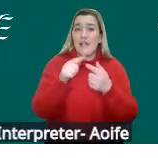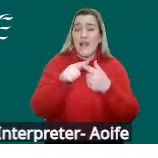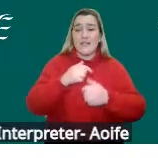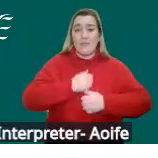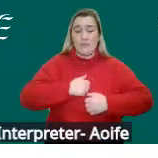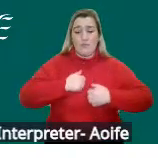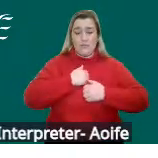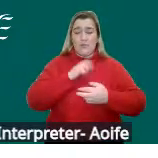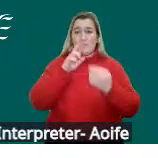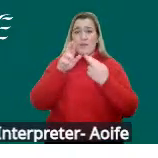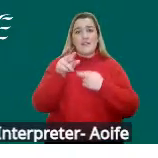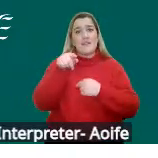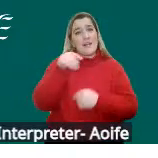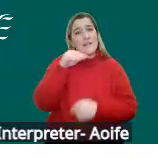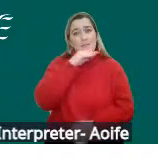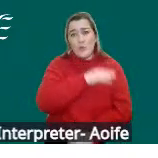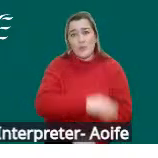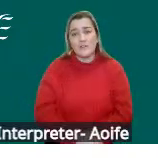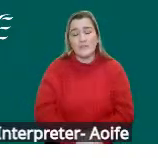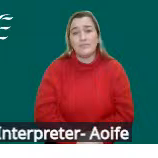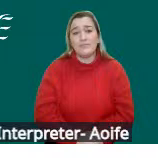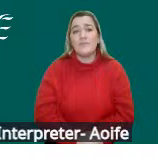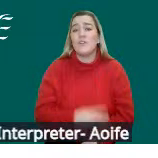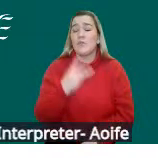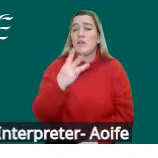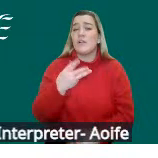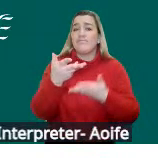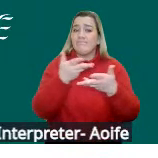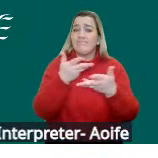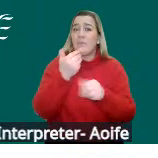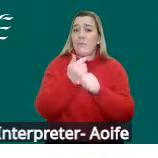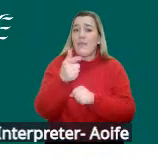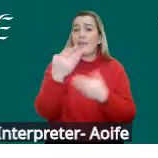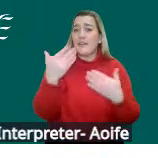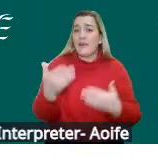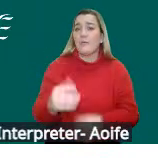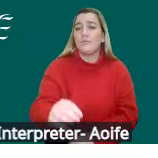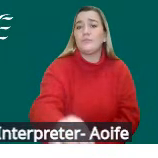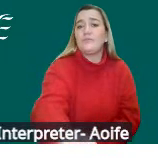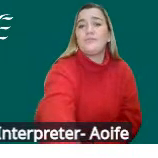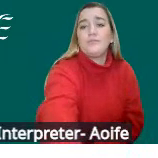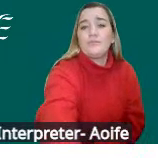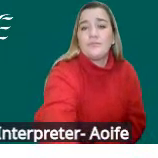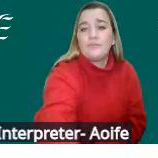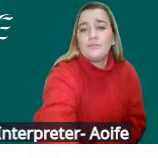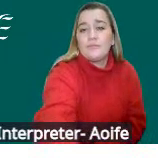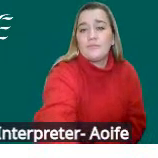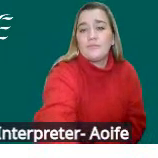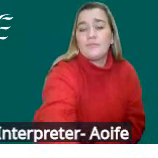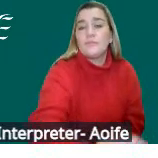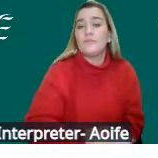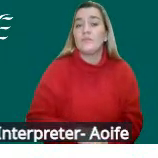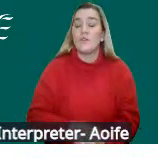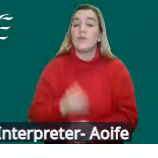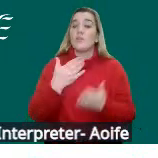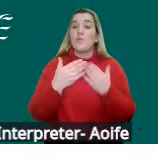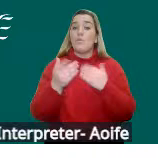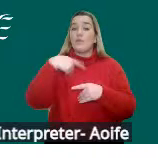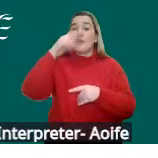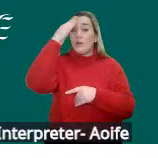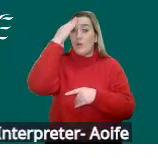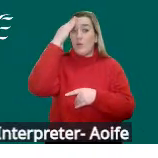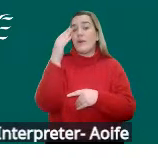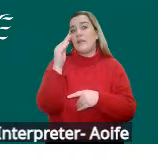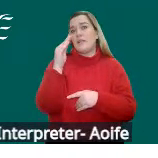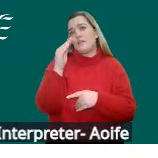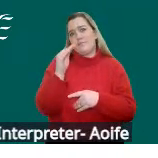really matter. So I'm just going to talk a little bit about that now. So what we know is that understandably,